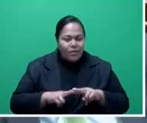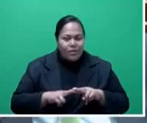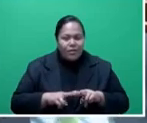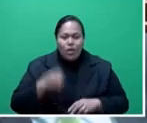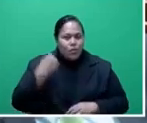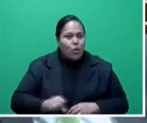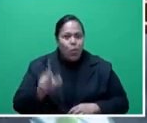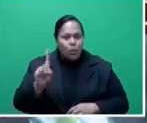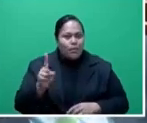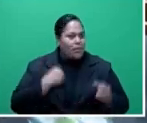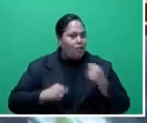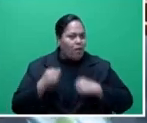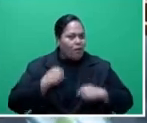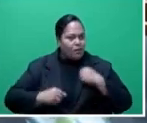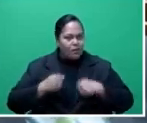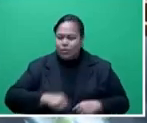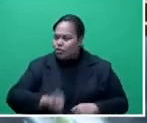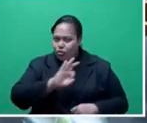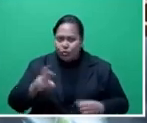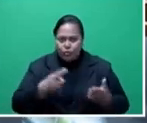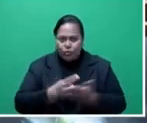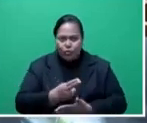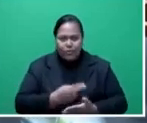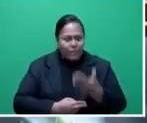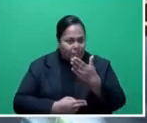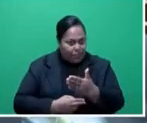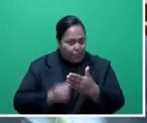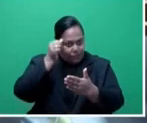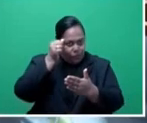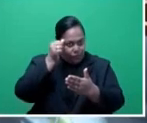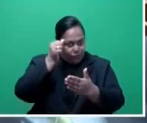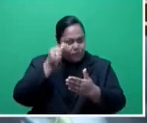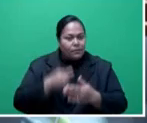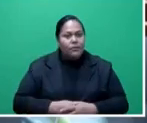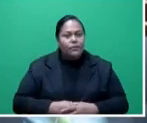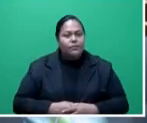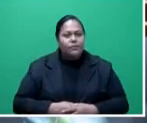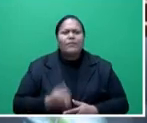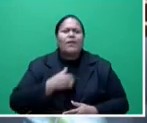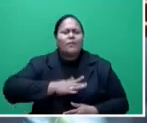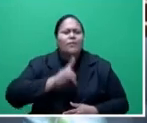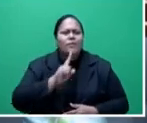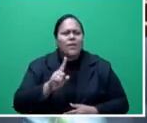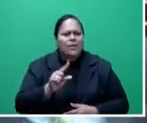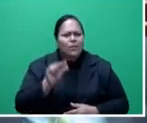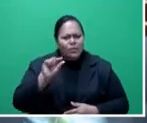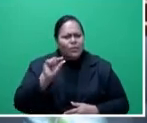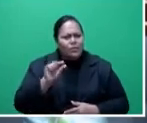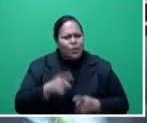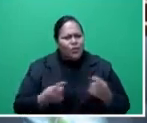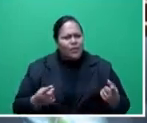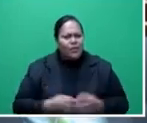not the truth. That is definitely not the truth, and he knows that, Honourable Speaker, sir. He talks, I just wanted to say one small thing, Honourable Speaker. He